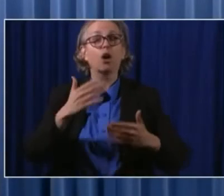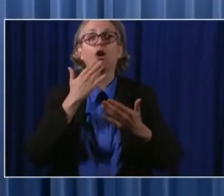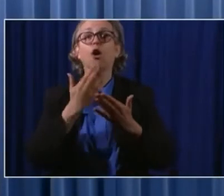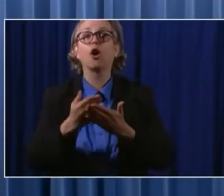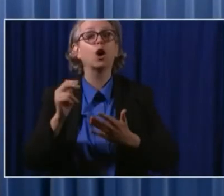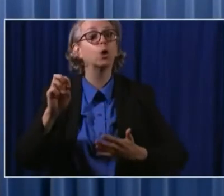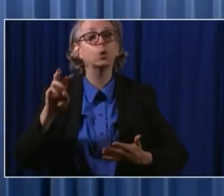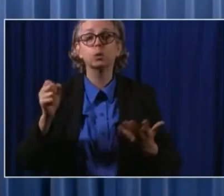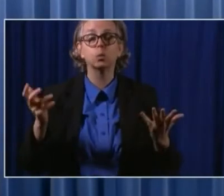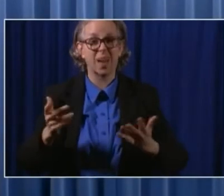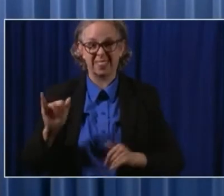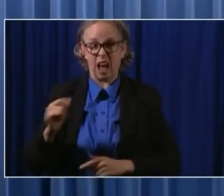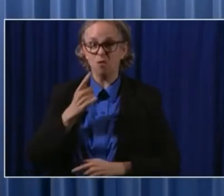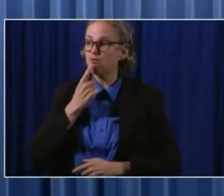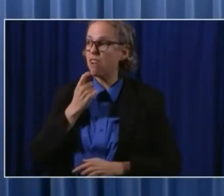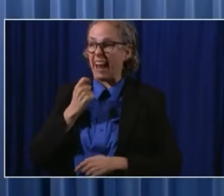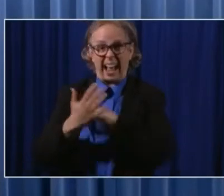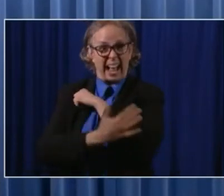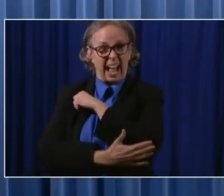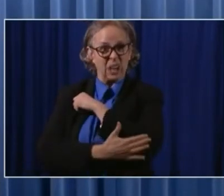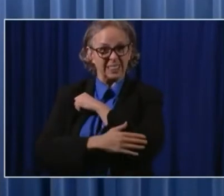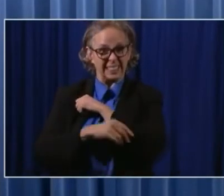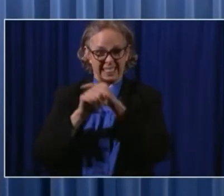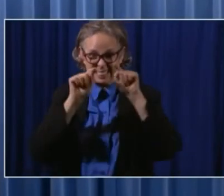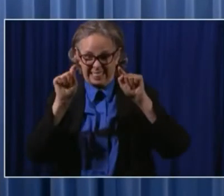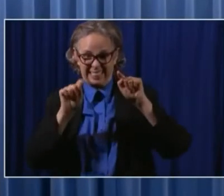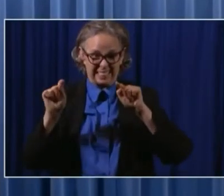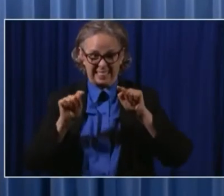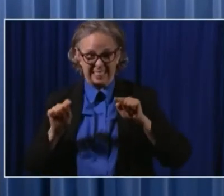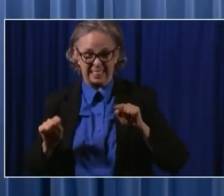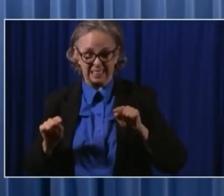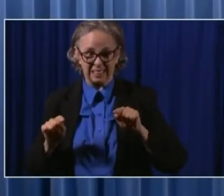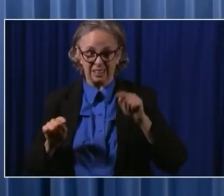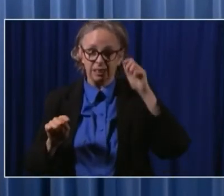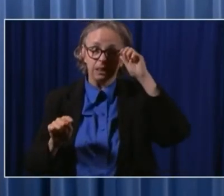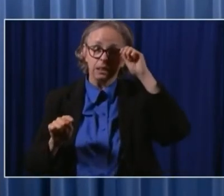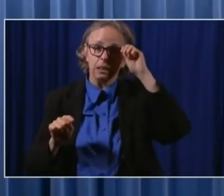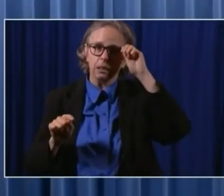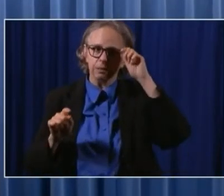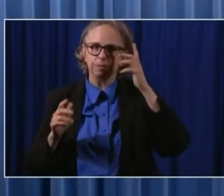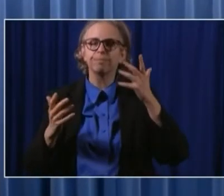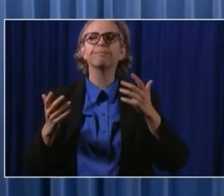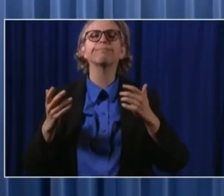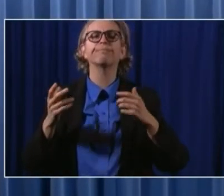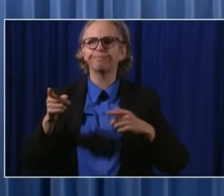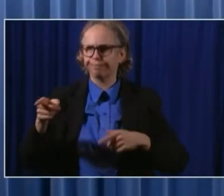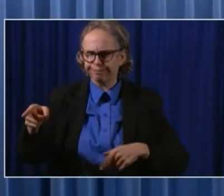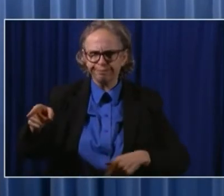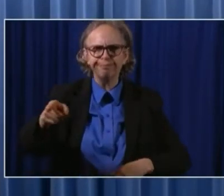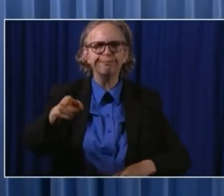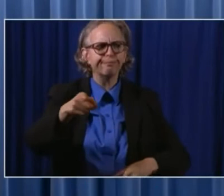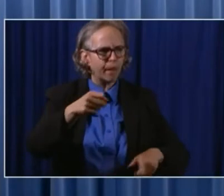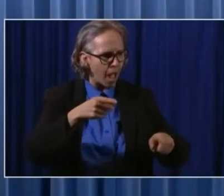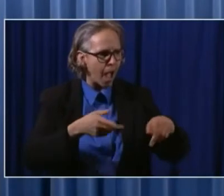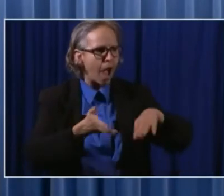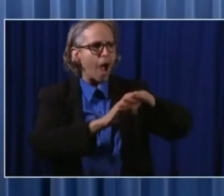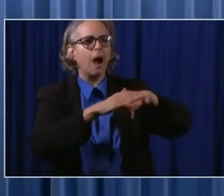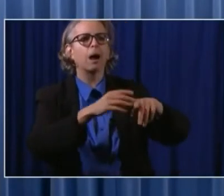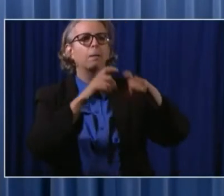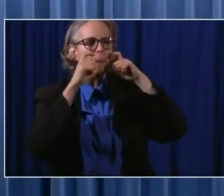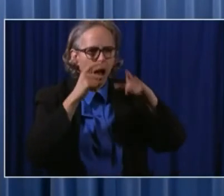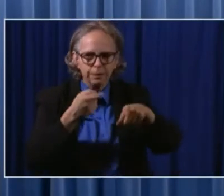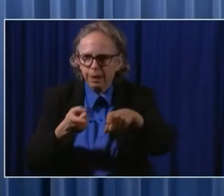the reporting I'm getting back would indicate that more and more people are wearing masks. So that is a very, very good thing. I want to thank